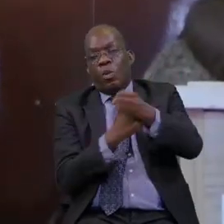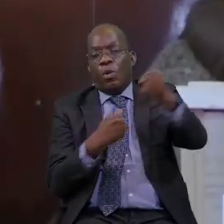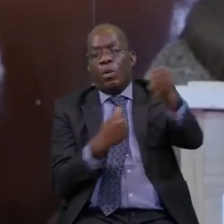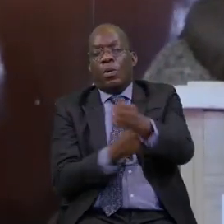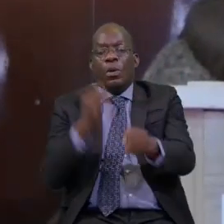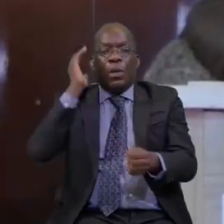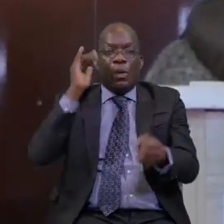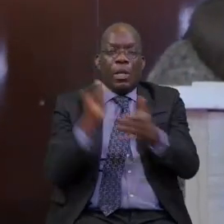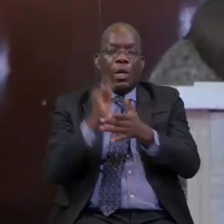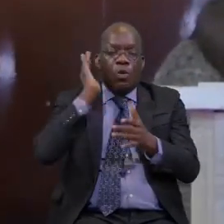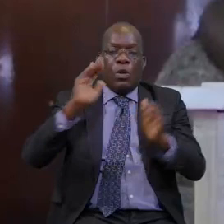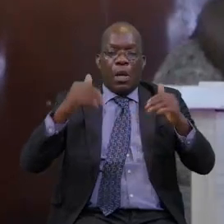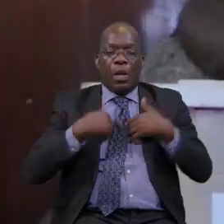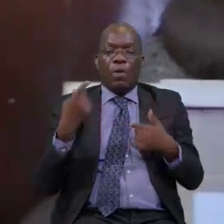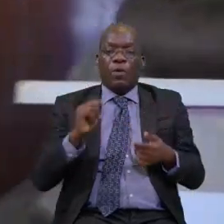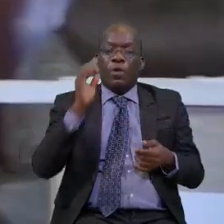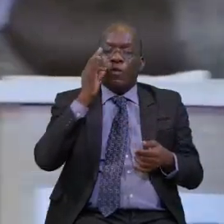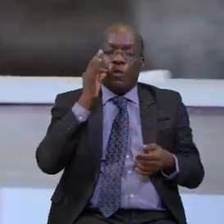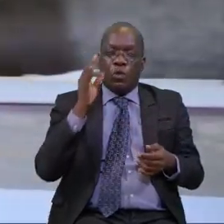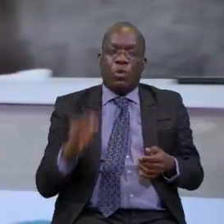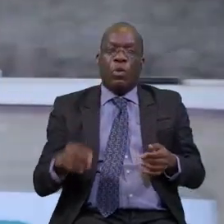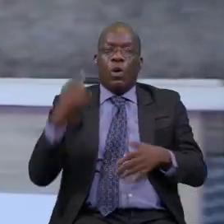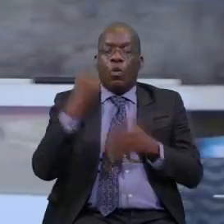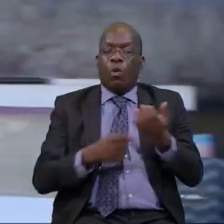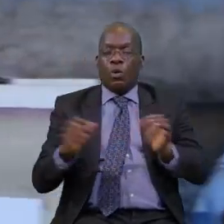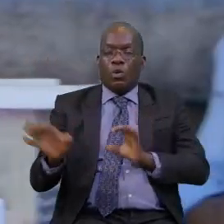fruit. What do we learn from that?